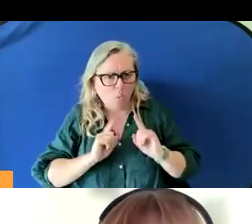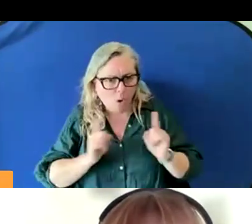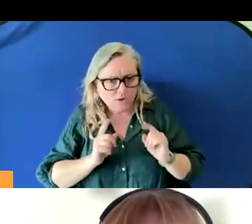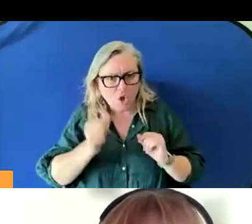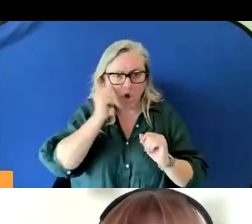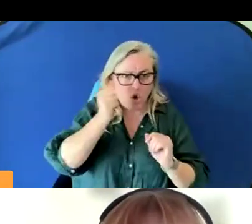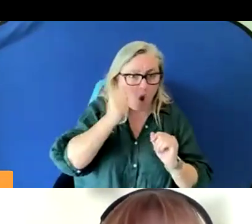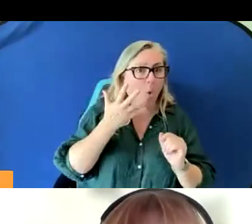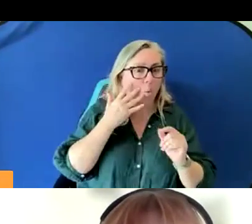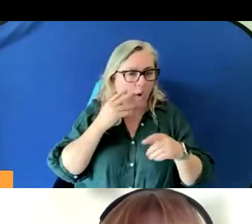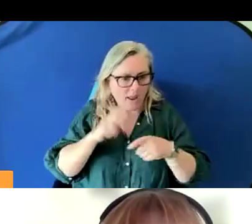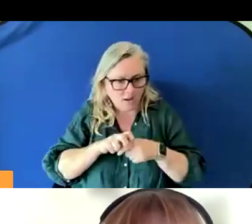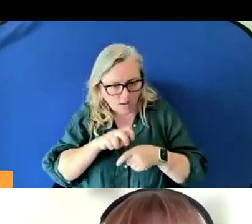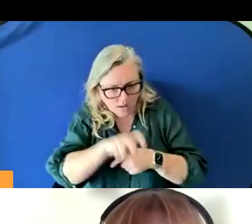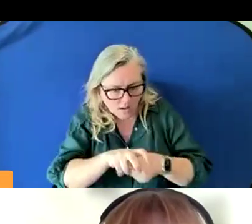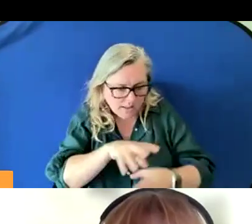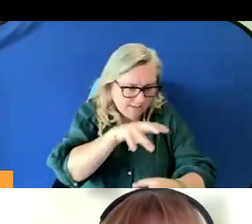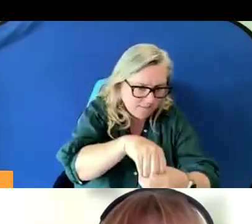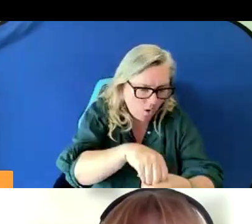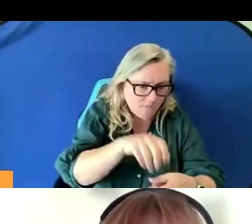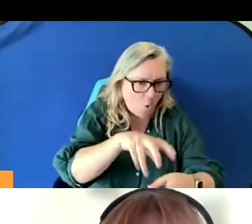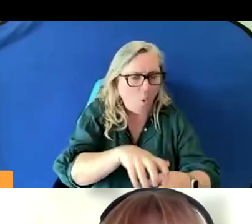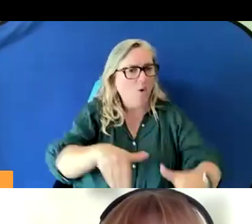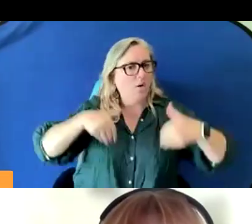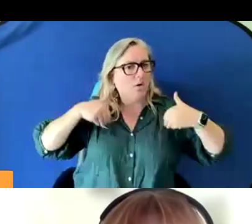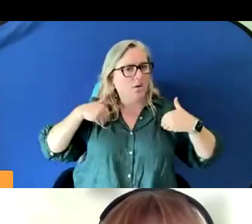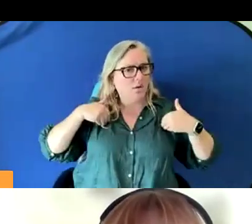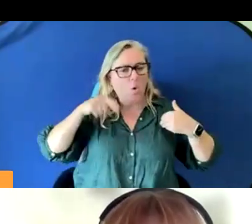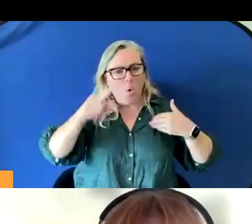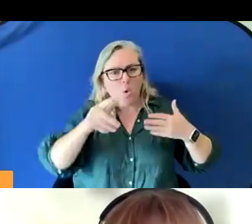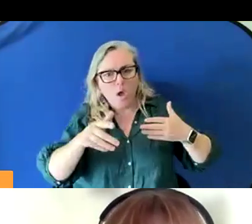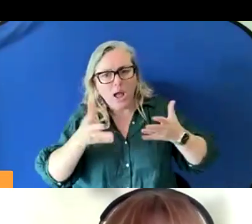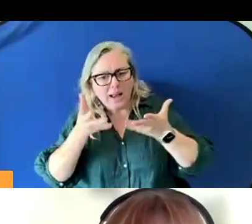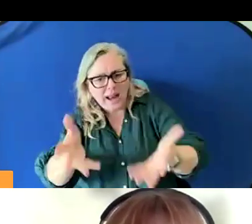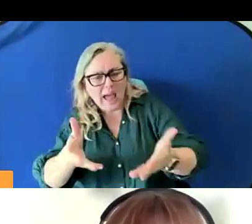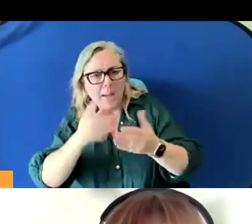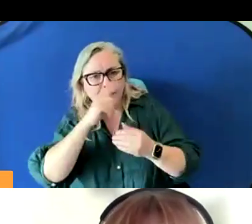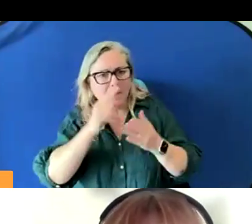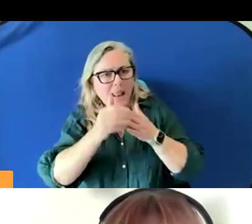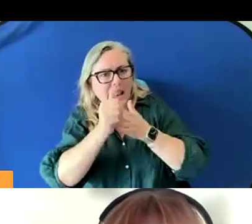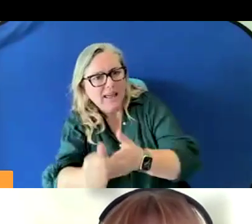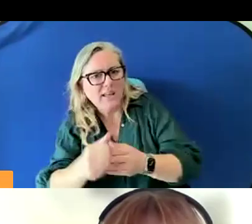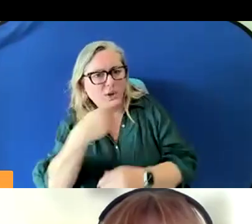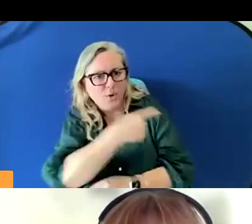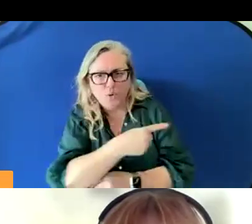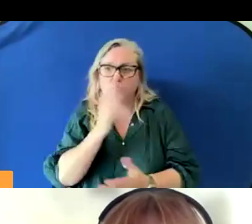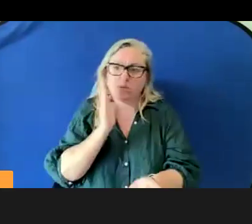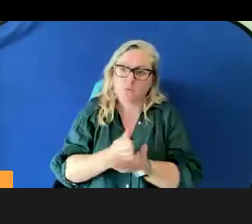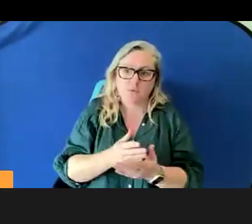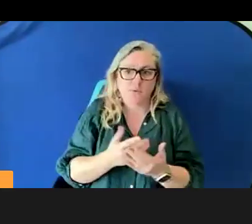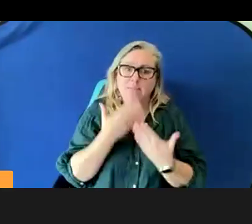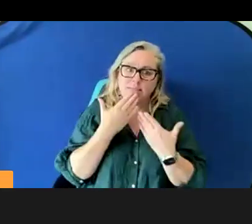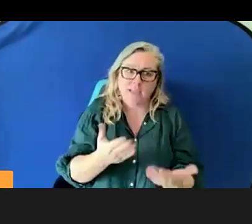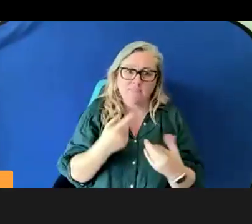knowing when to step back, and when to be led by others with lived experience, and kind of that community connection and sharing. So thank you for highlighting that,